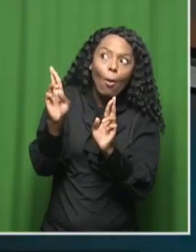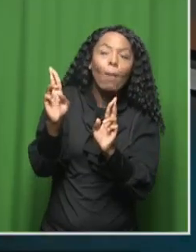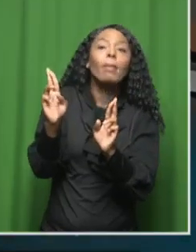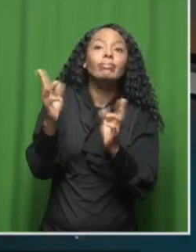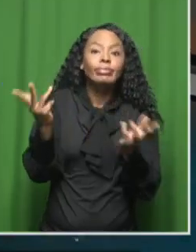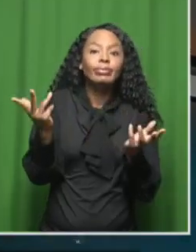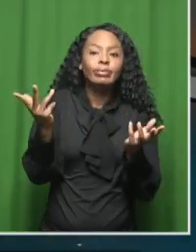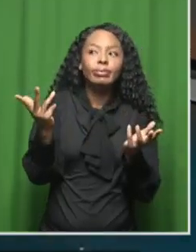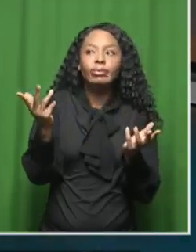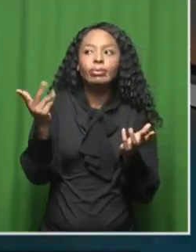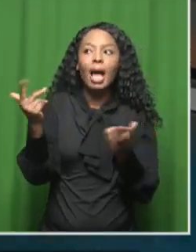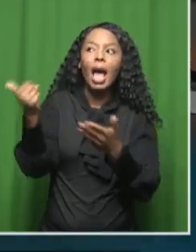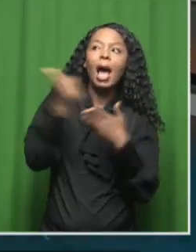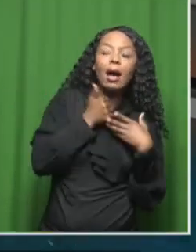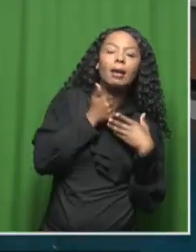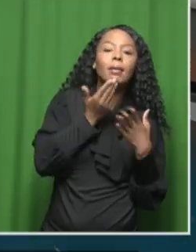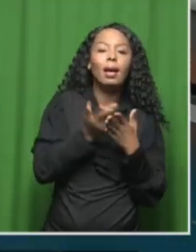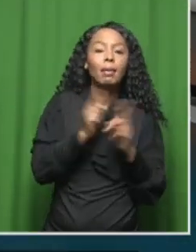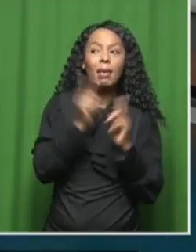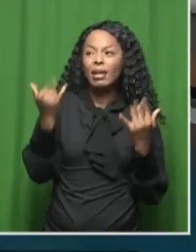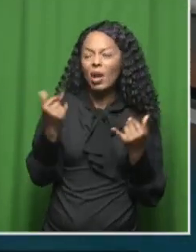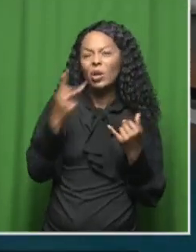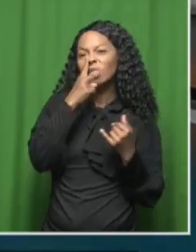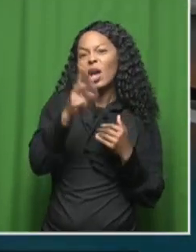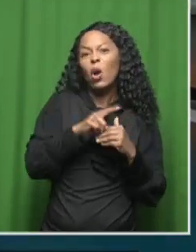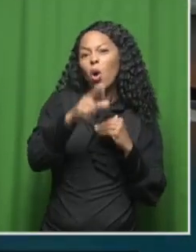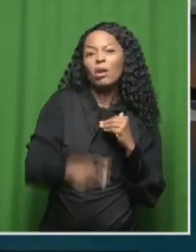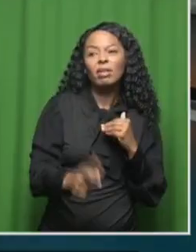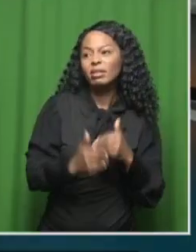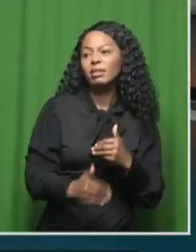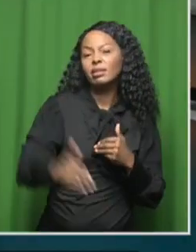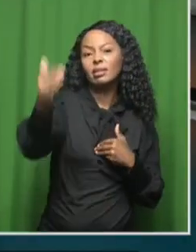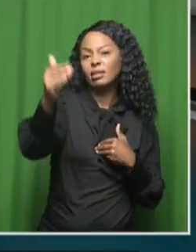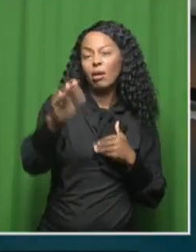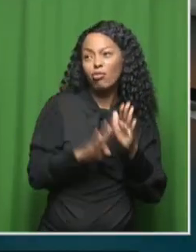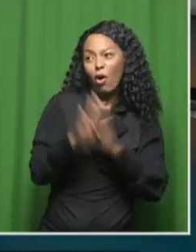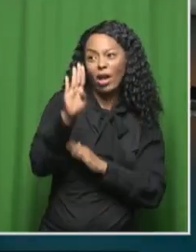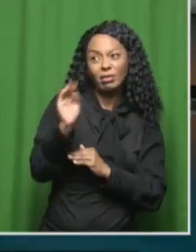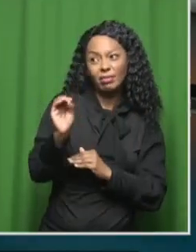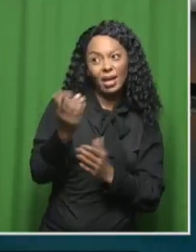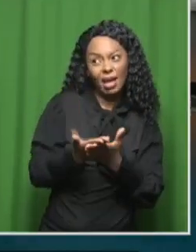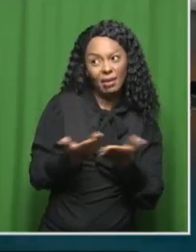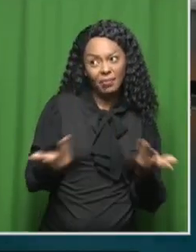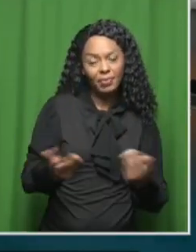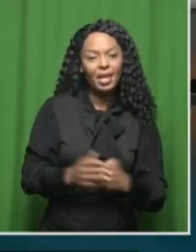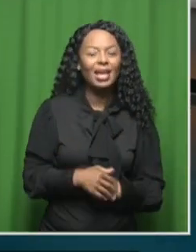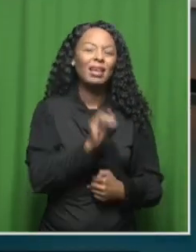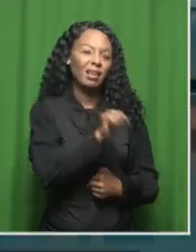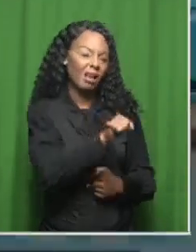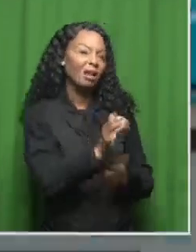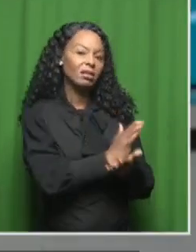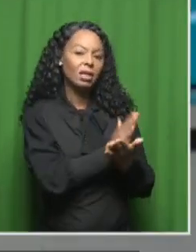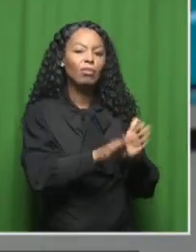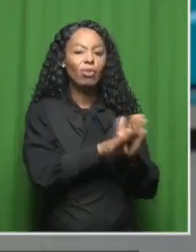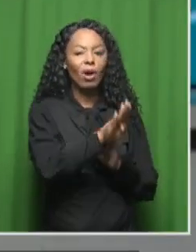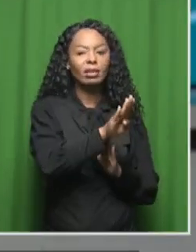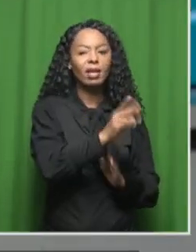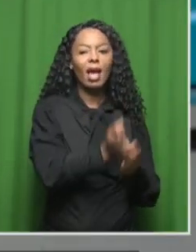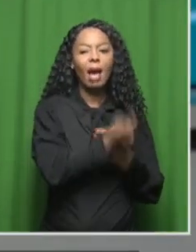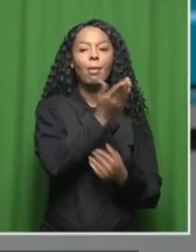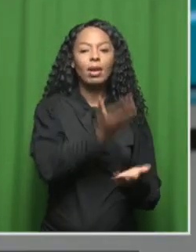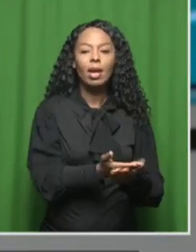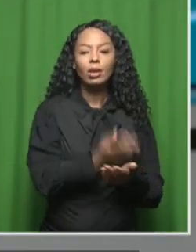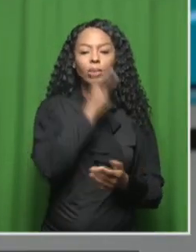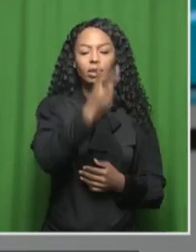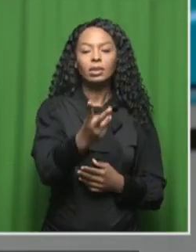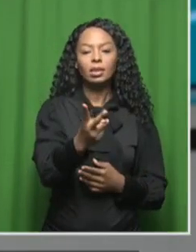going anywhere with so much change coming? There is still progress that can be made. Okay. For example, we've seen that the